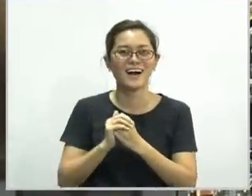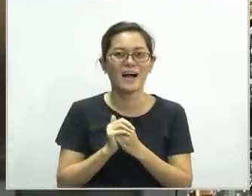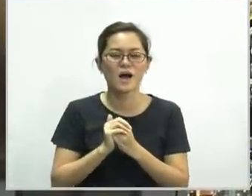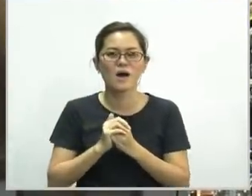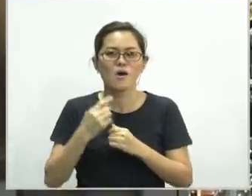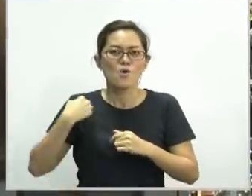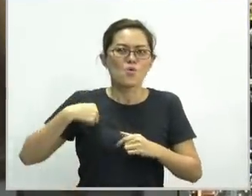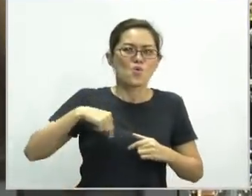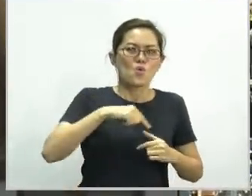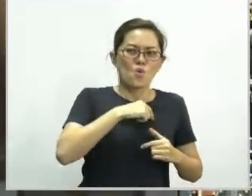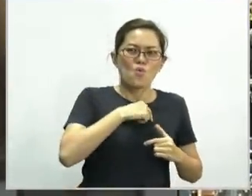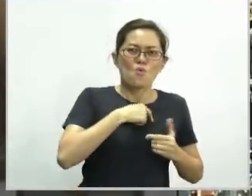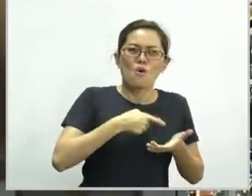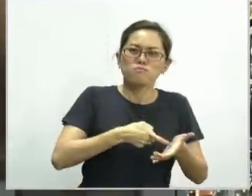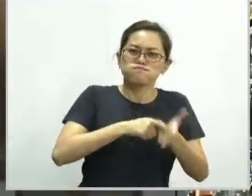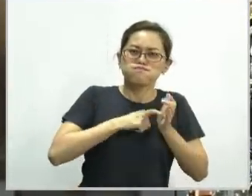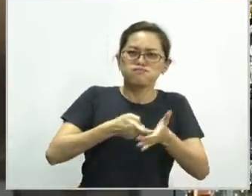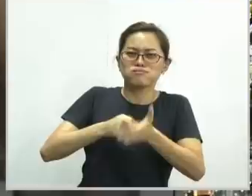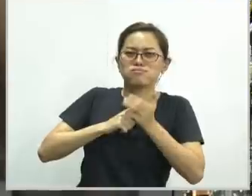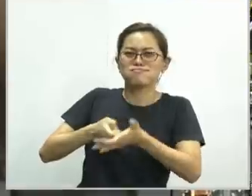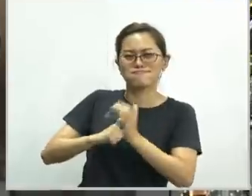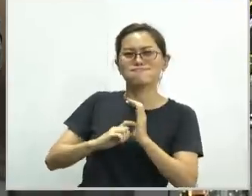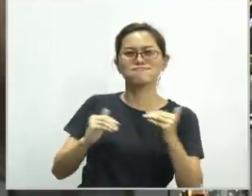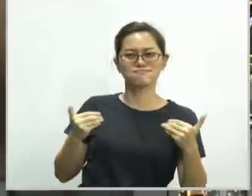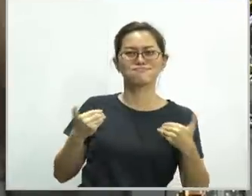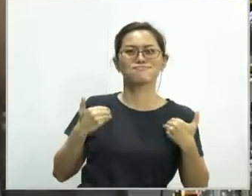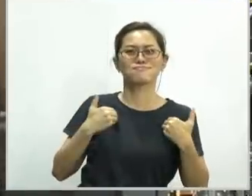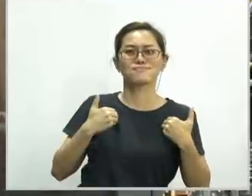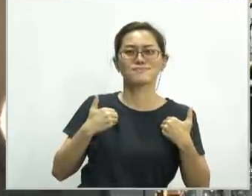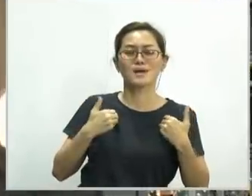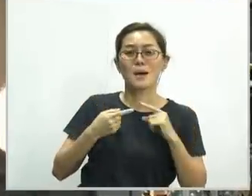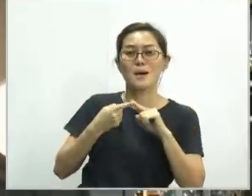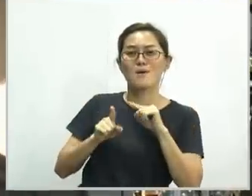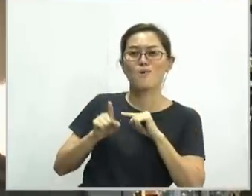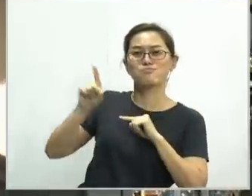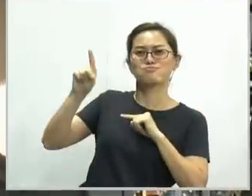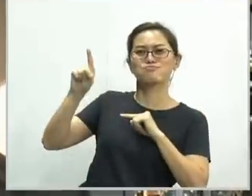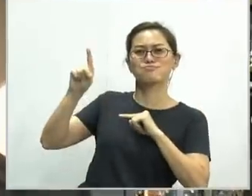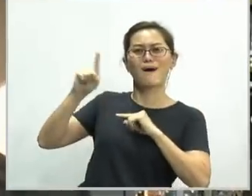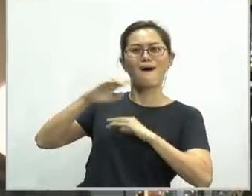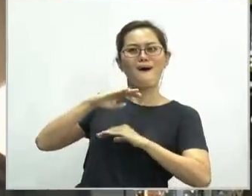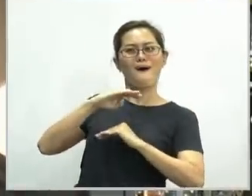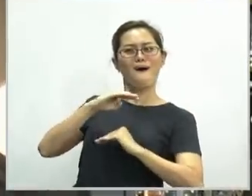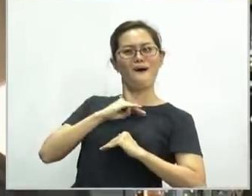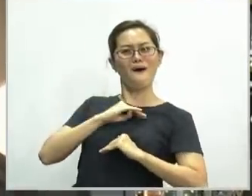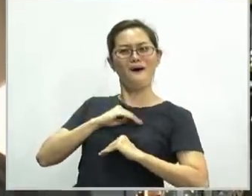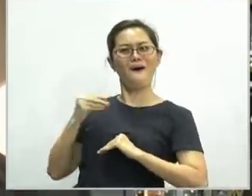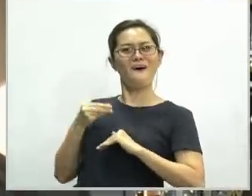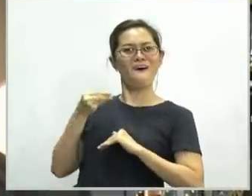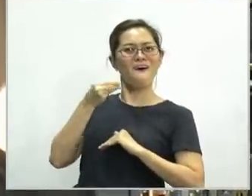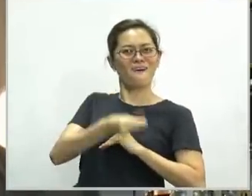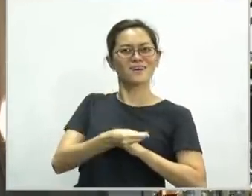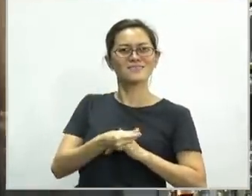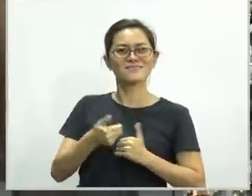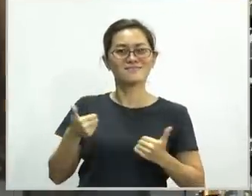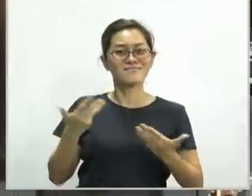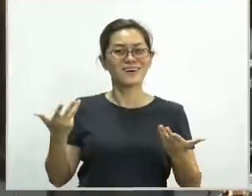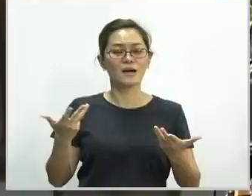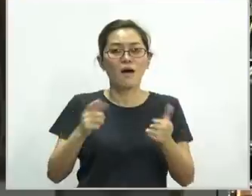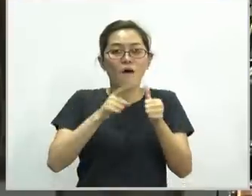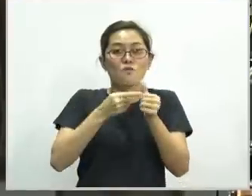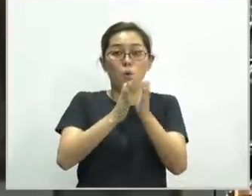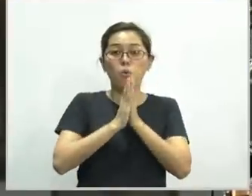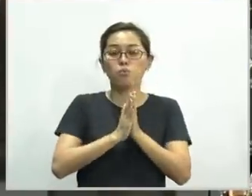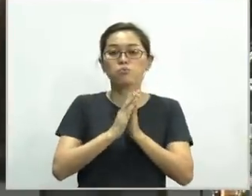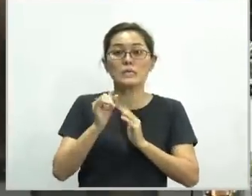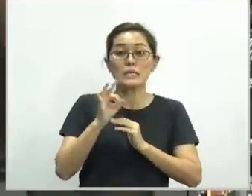We have needs, but You're all sufficient. And so the first prayer goes like this. If